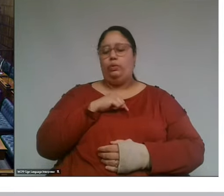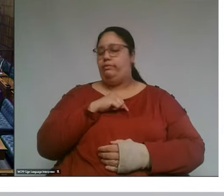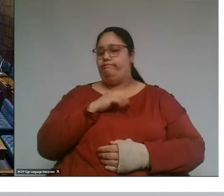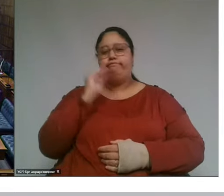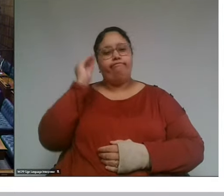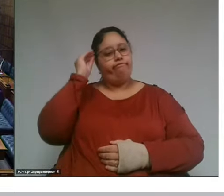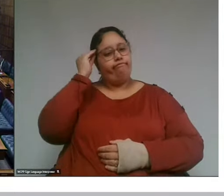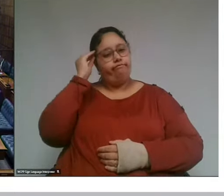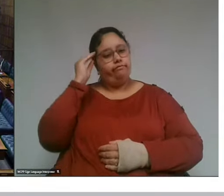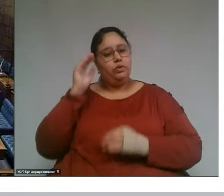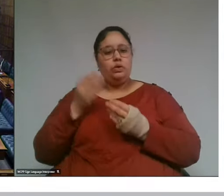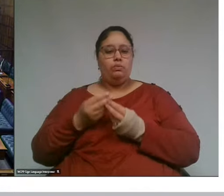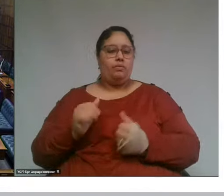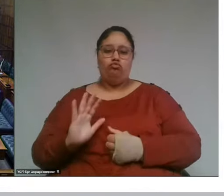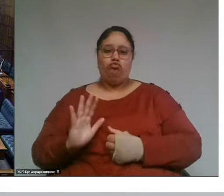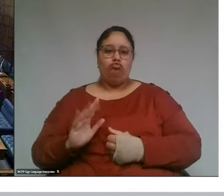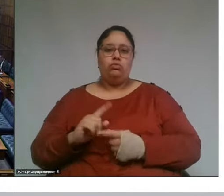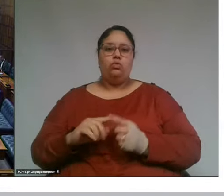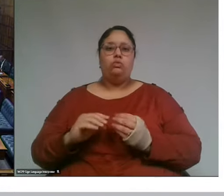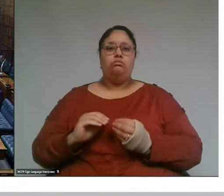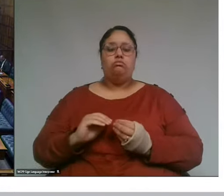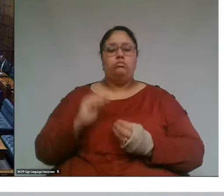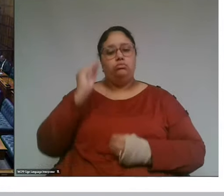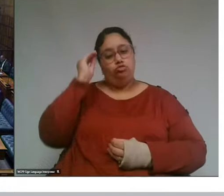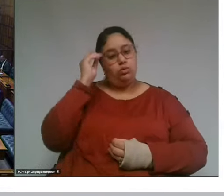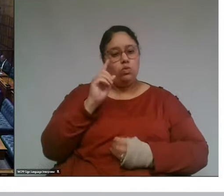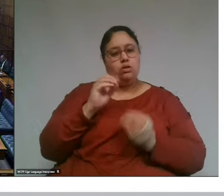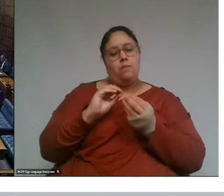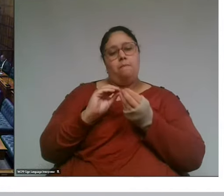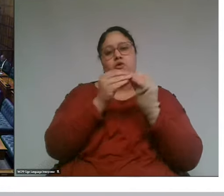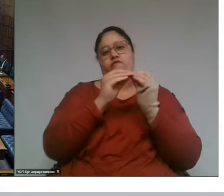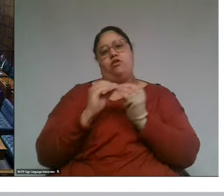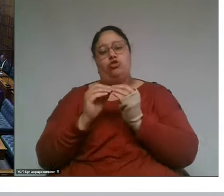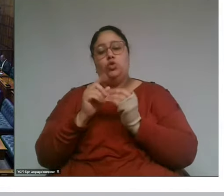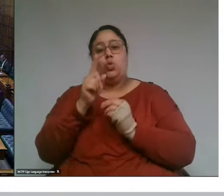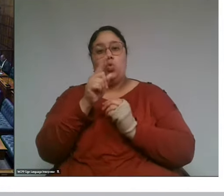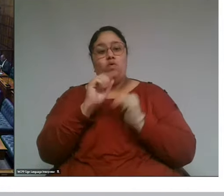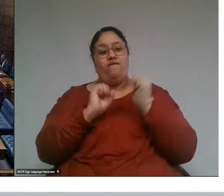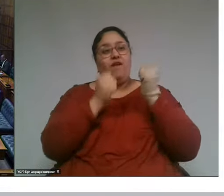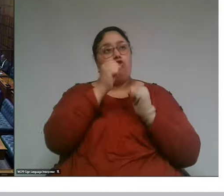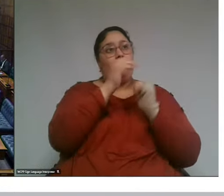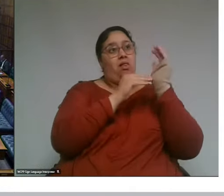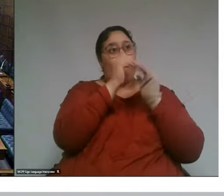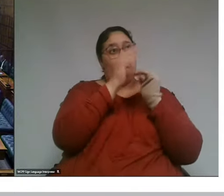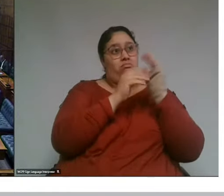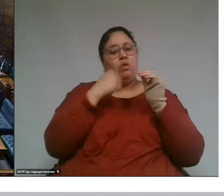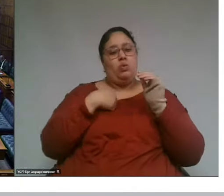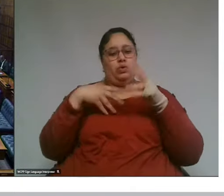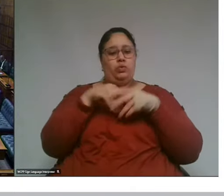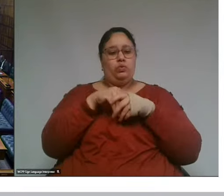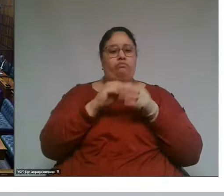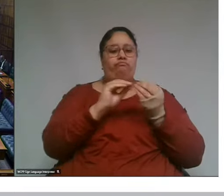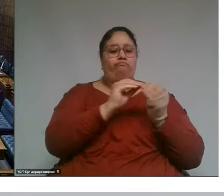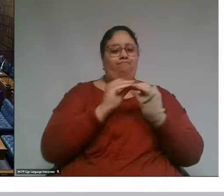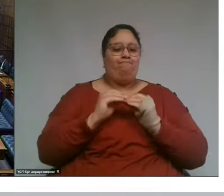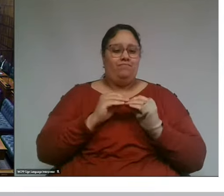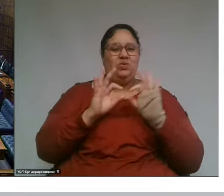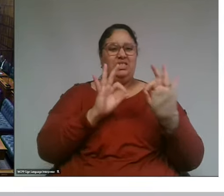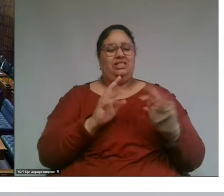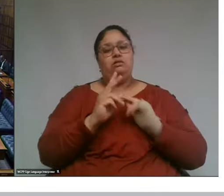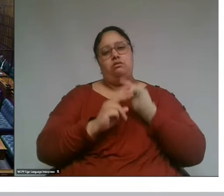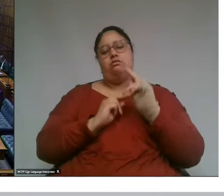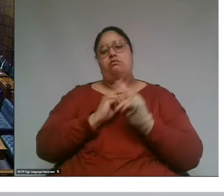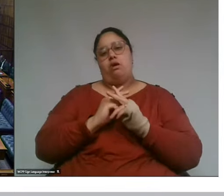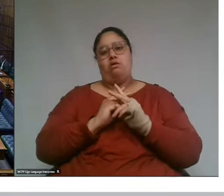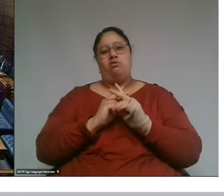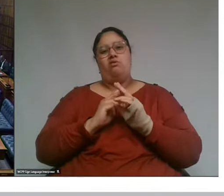property we're into manufacturing so you build the factory and we will do the manufacturing you know that that kind of